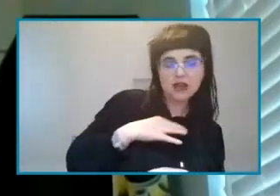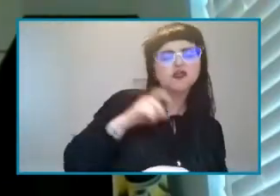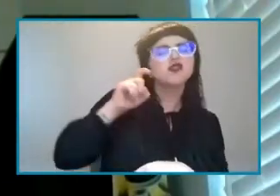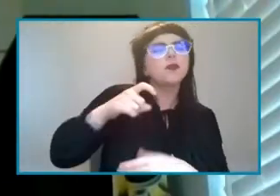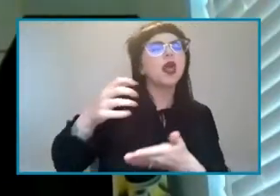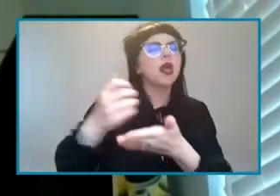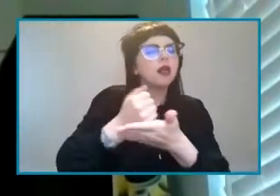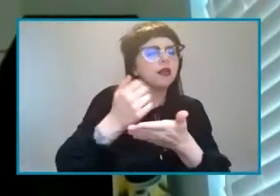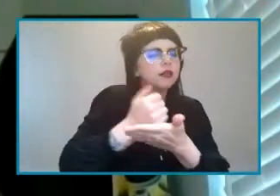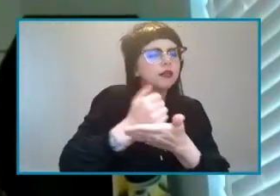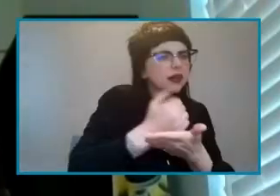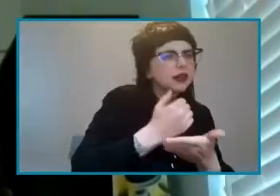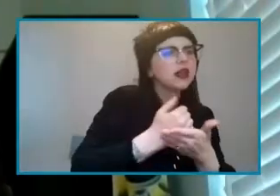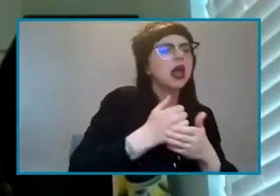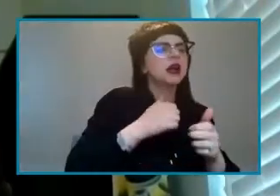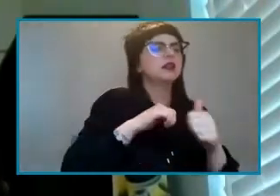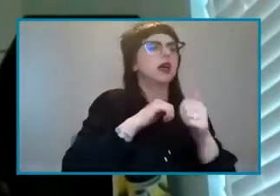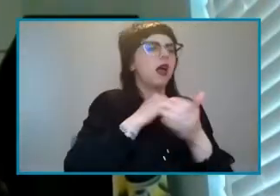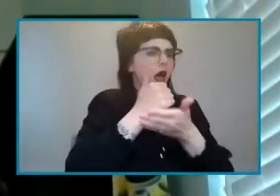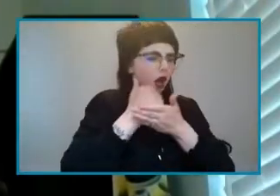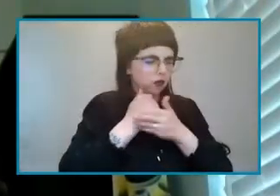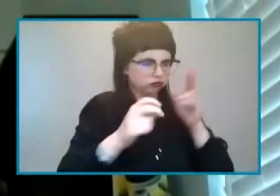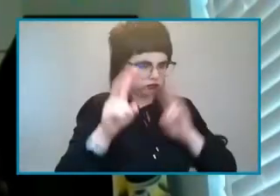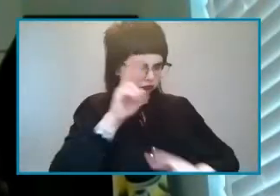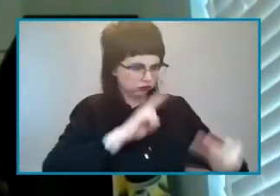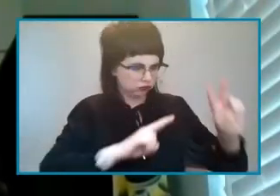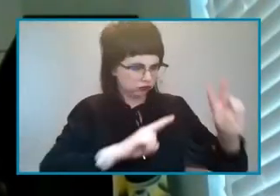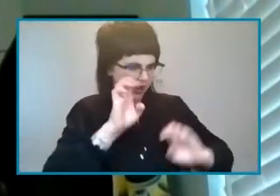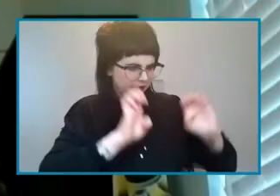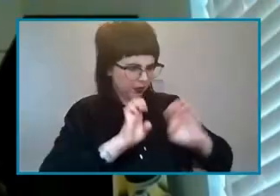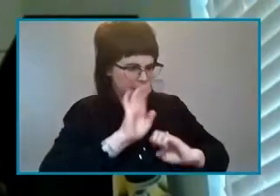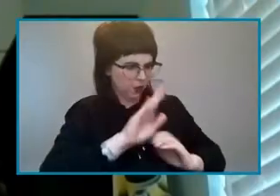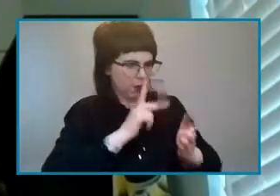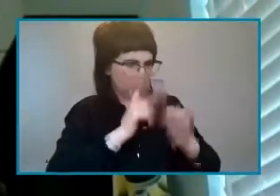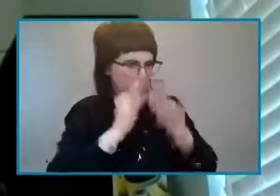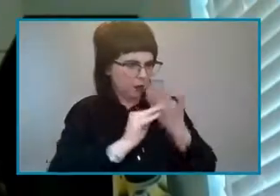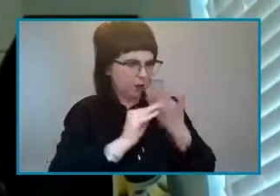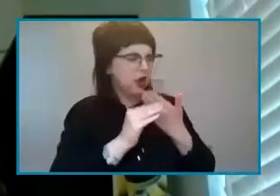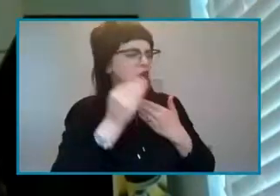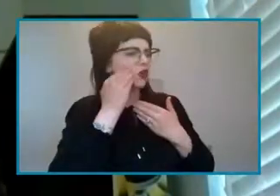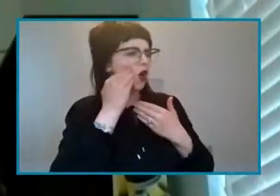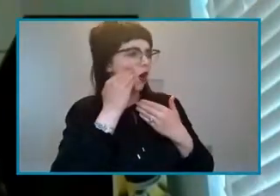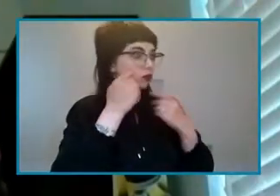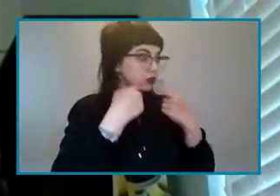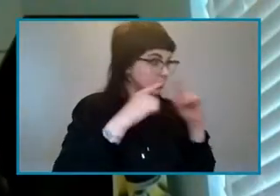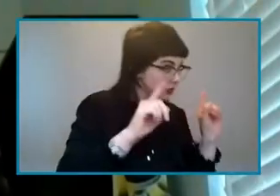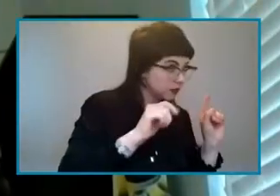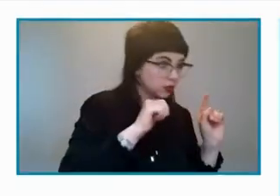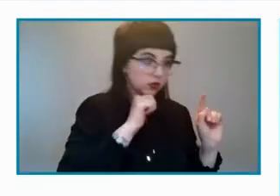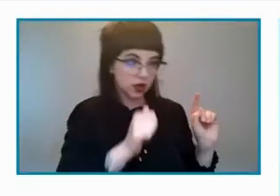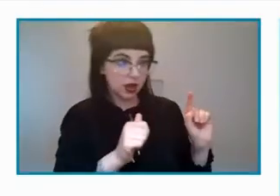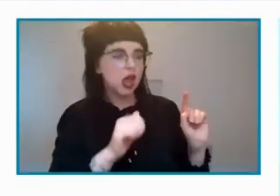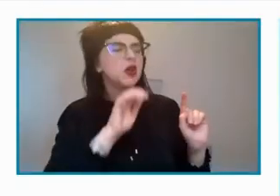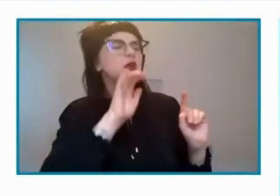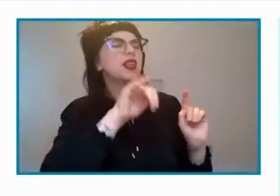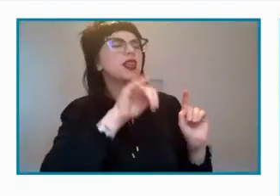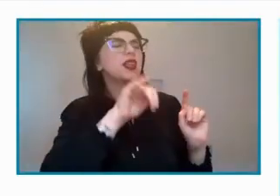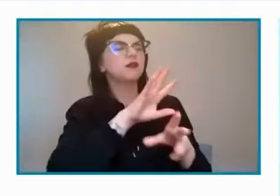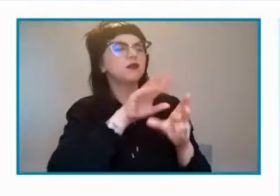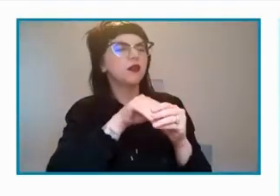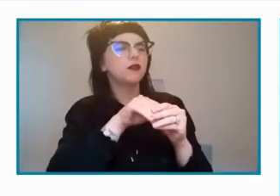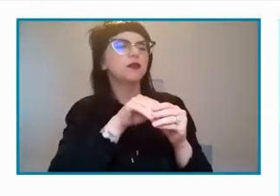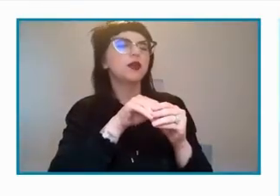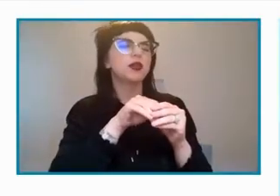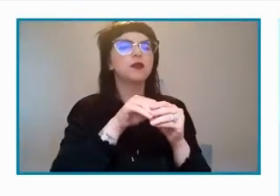of monitoring your program and its performance. So as part of performance measurement, we